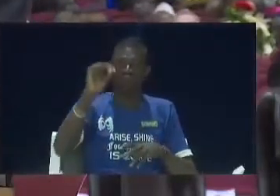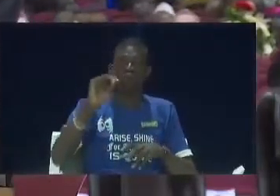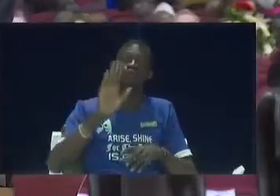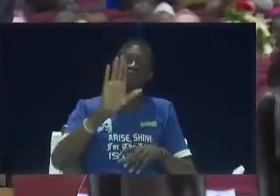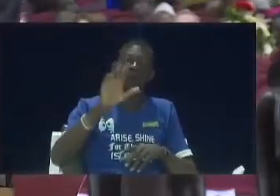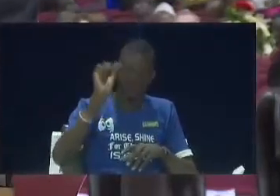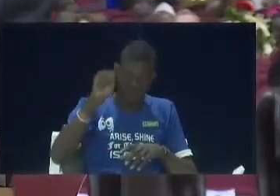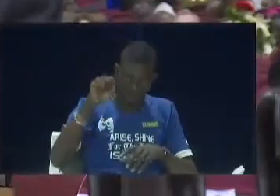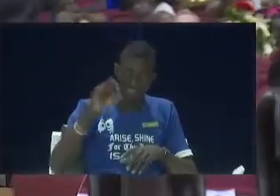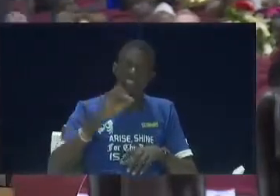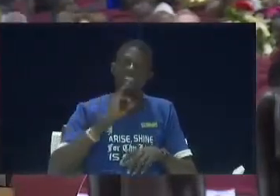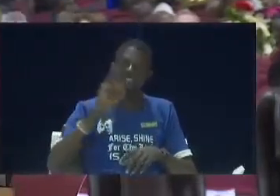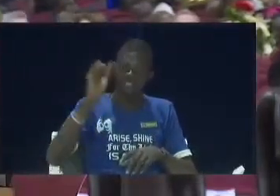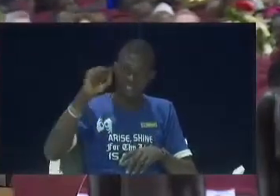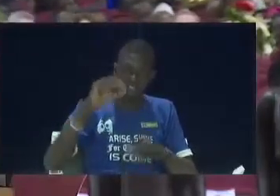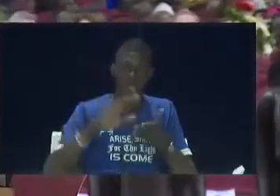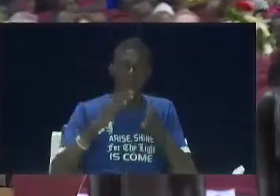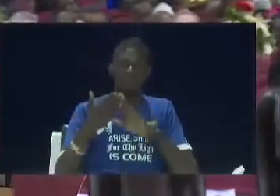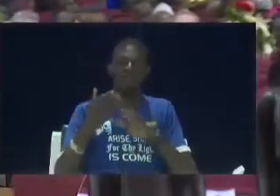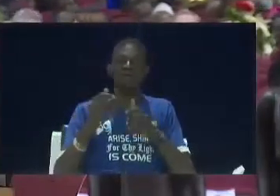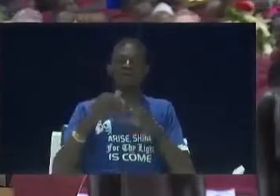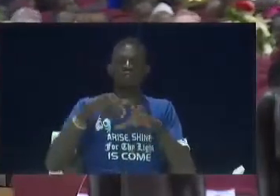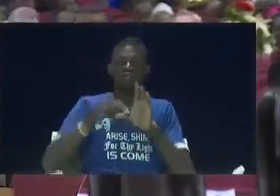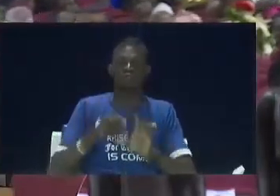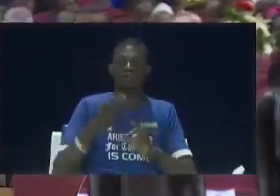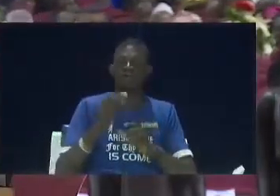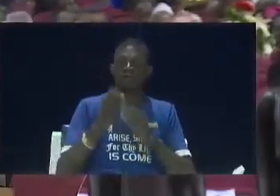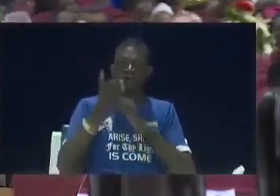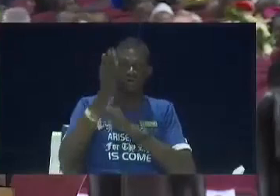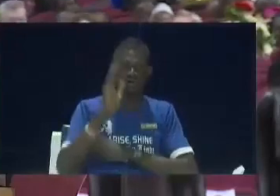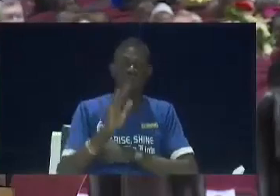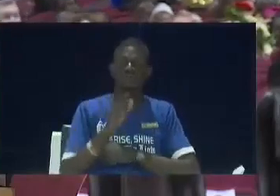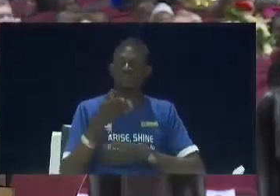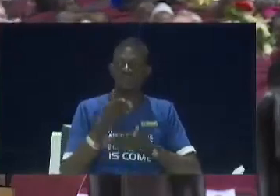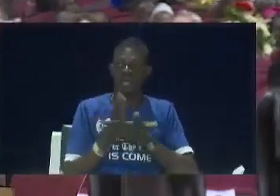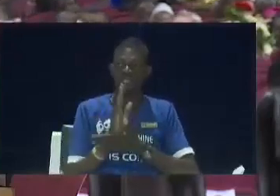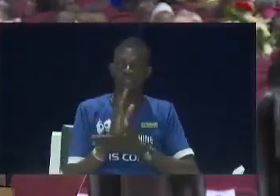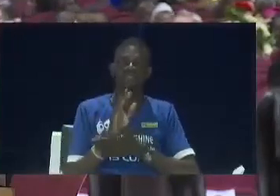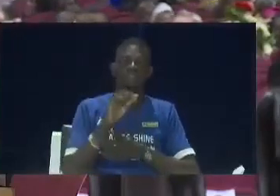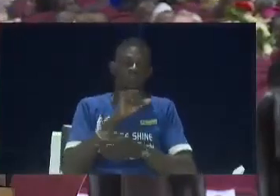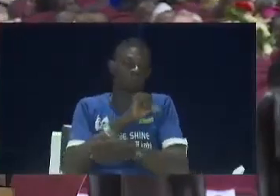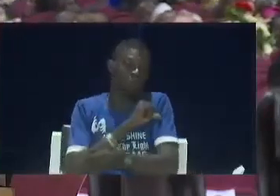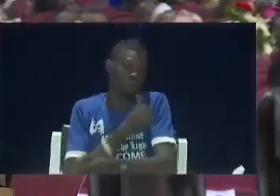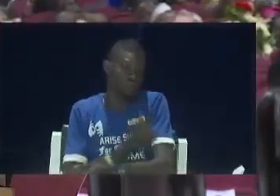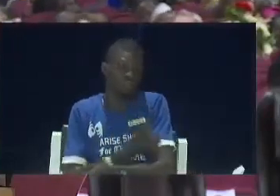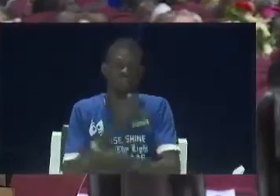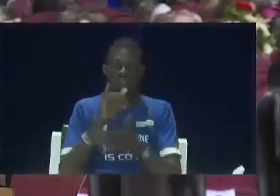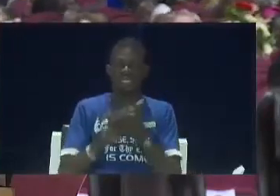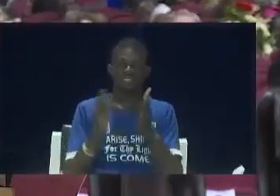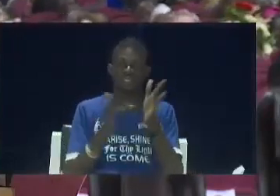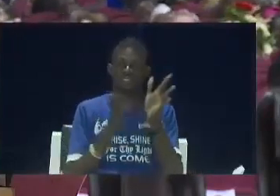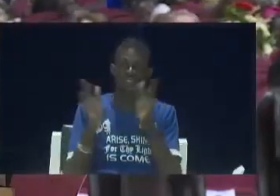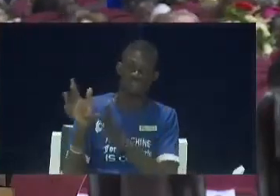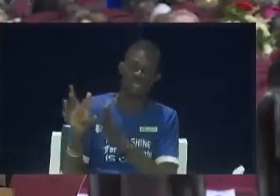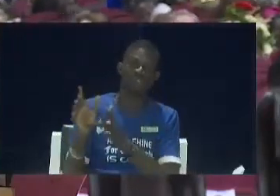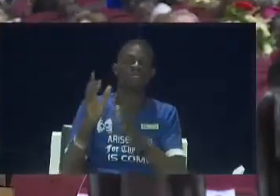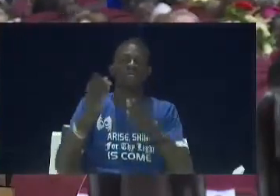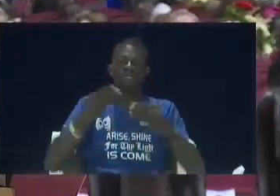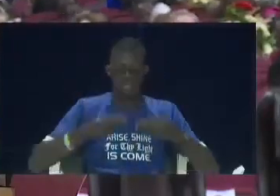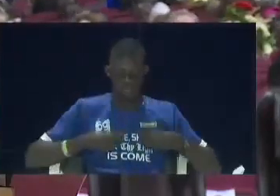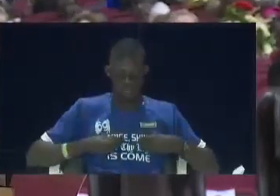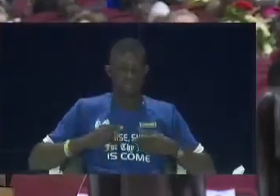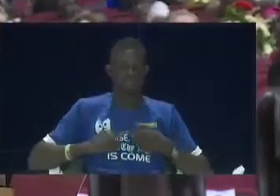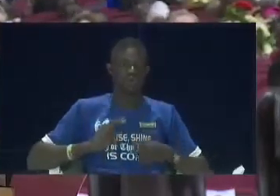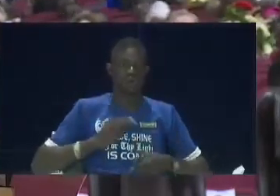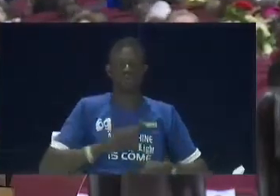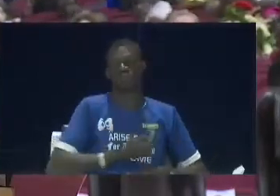yes is yes before the throne of God. All right? That's the authority that Jesus Christ has given